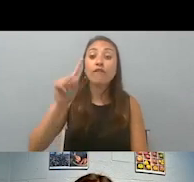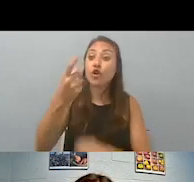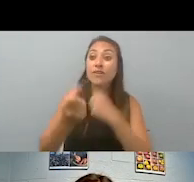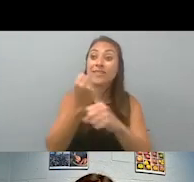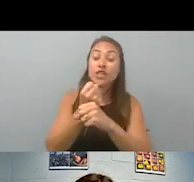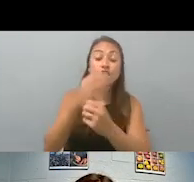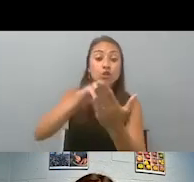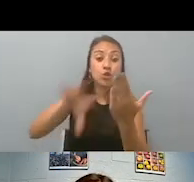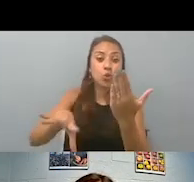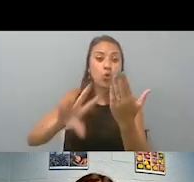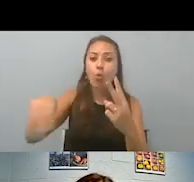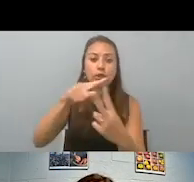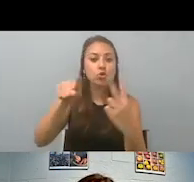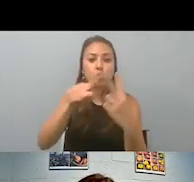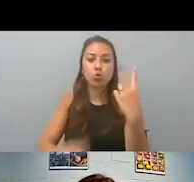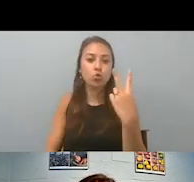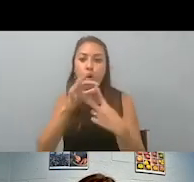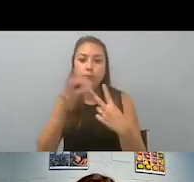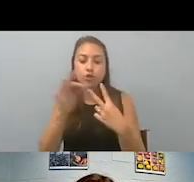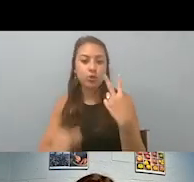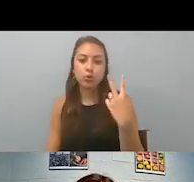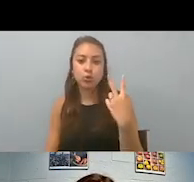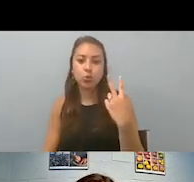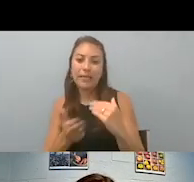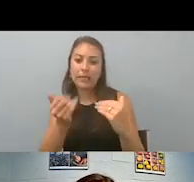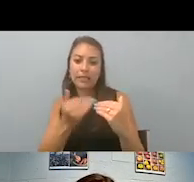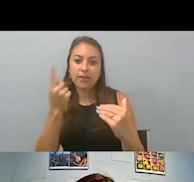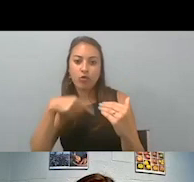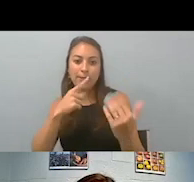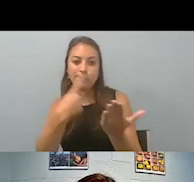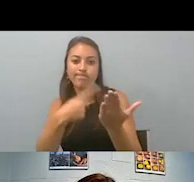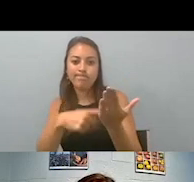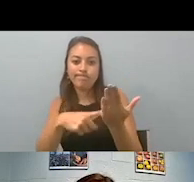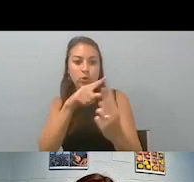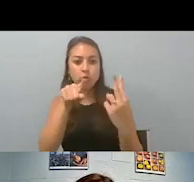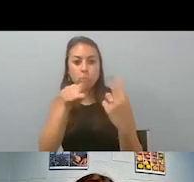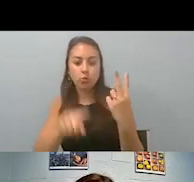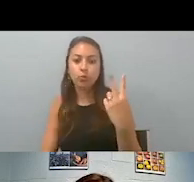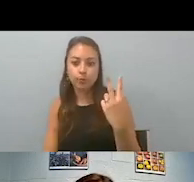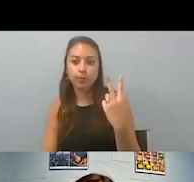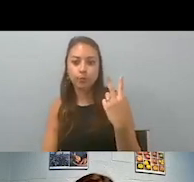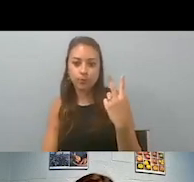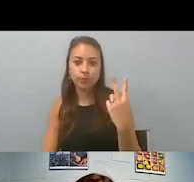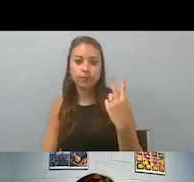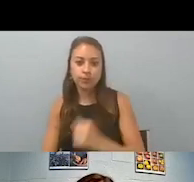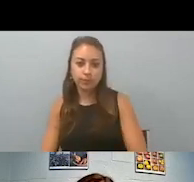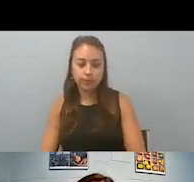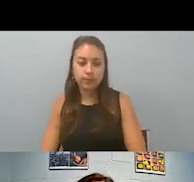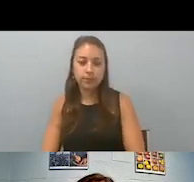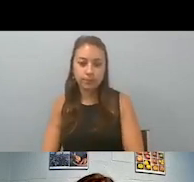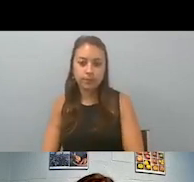there are only two options for them. So it makes it a little bit easier for us to talk about the differences between the two